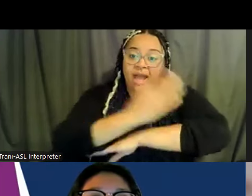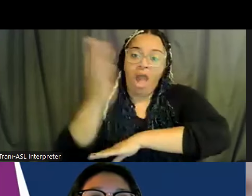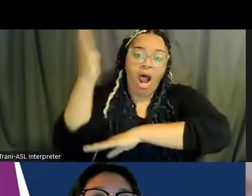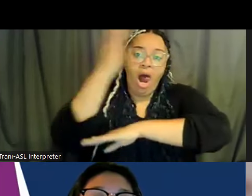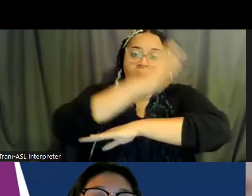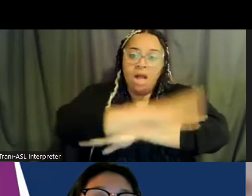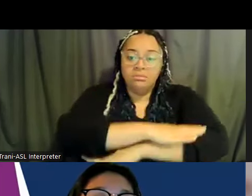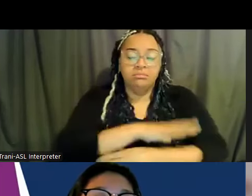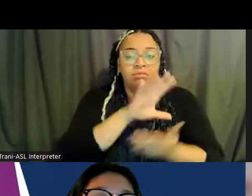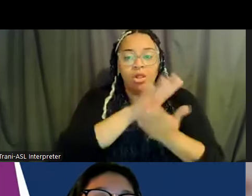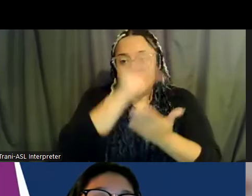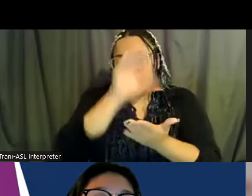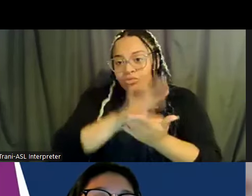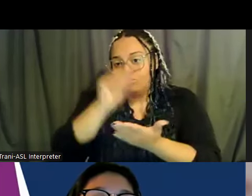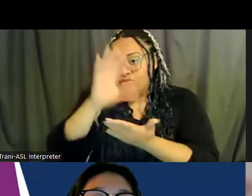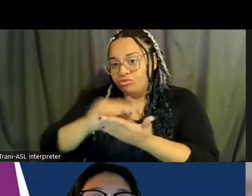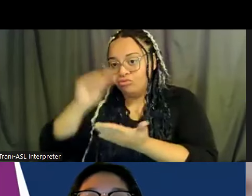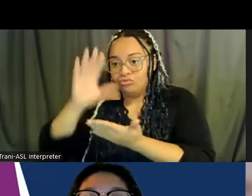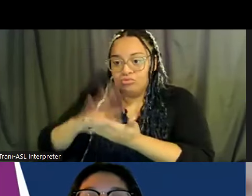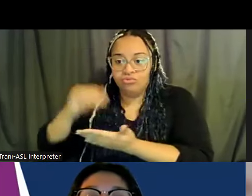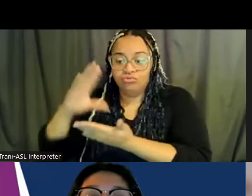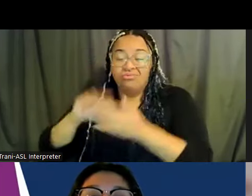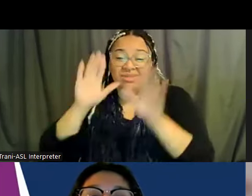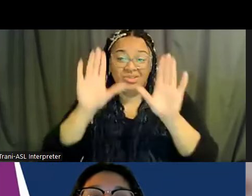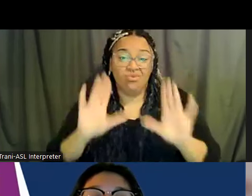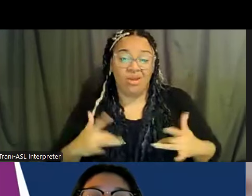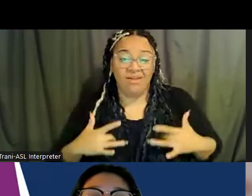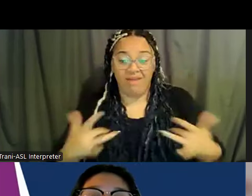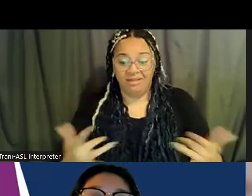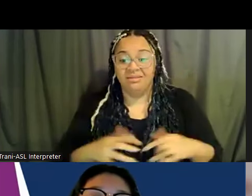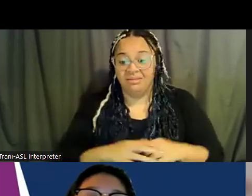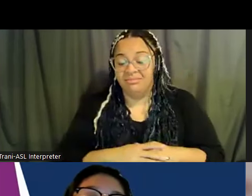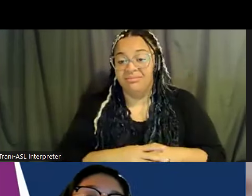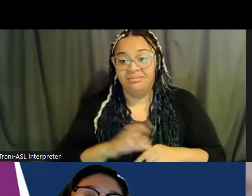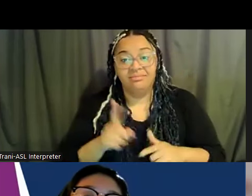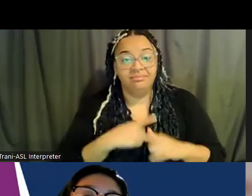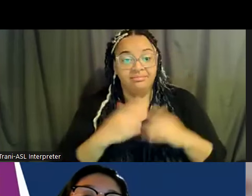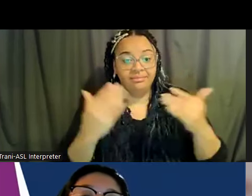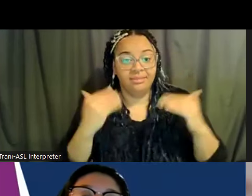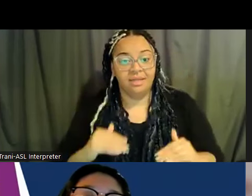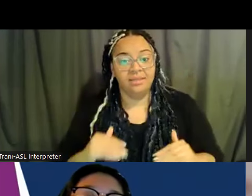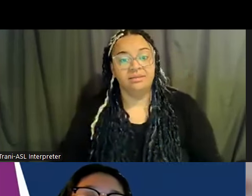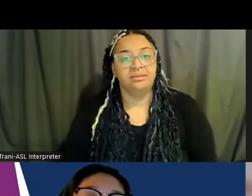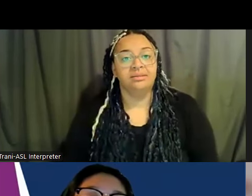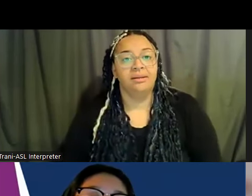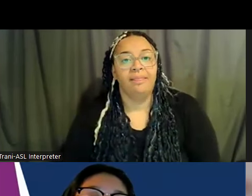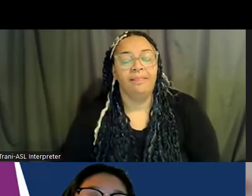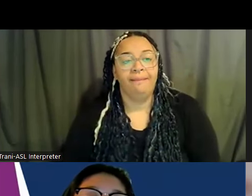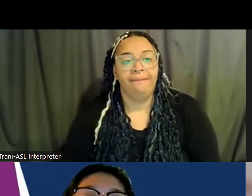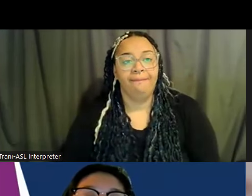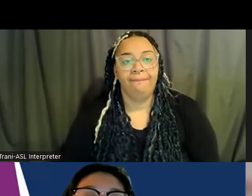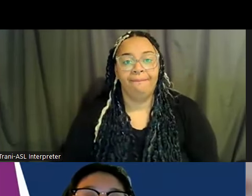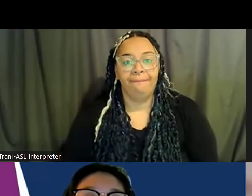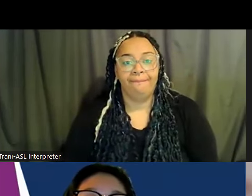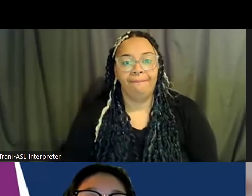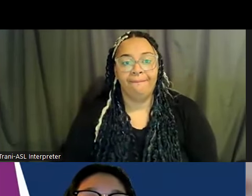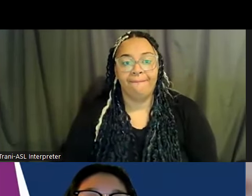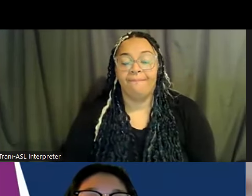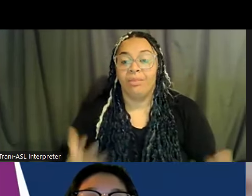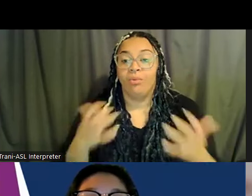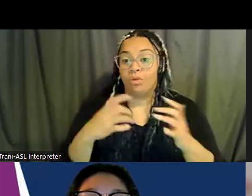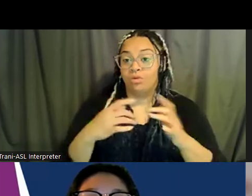full of learning, and it's a great event. And then next slide. So just in closing, we want to go ahead and share our